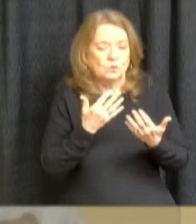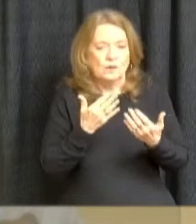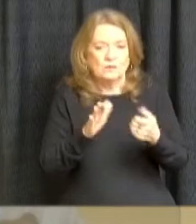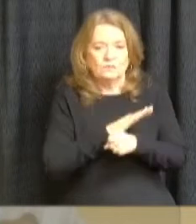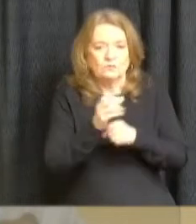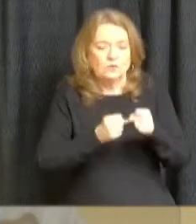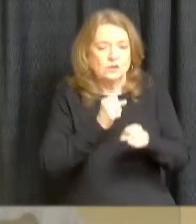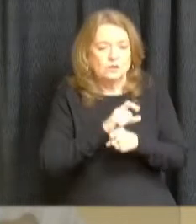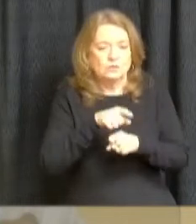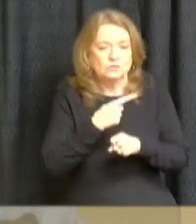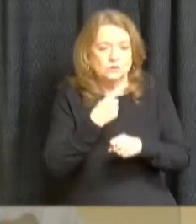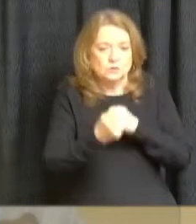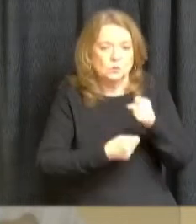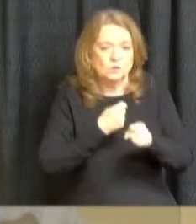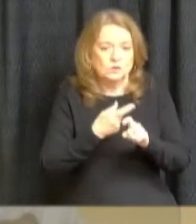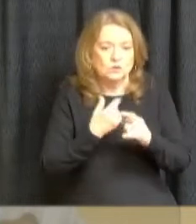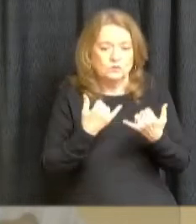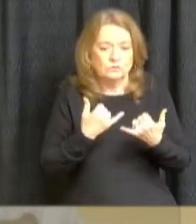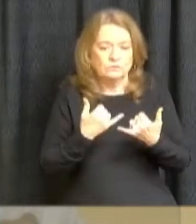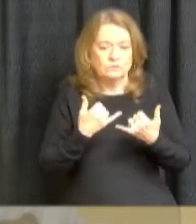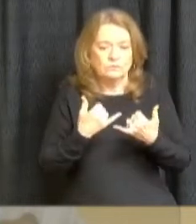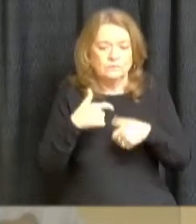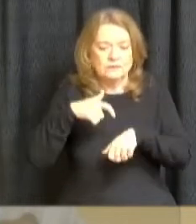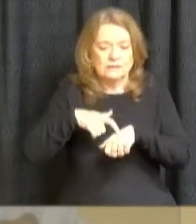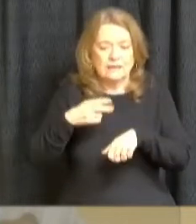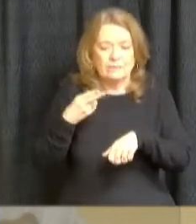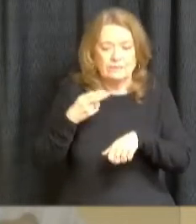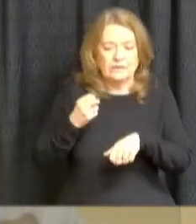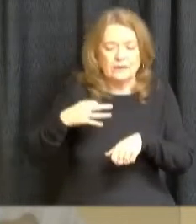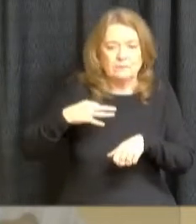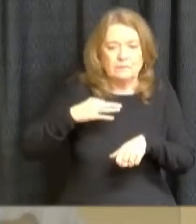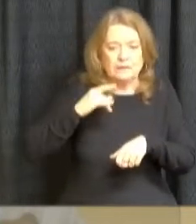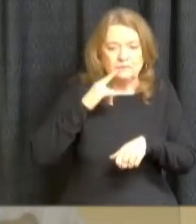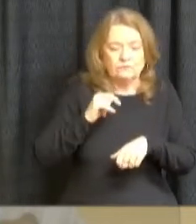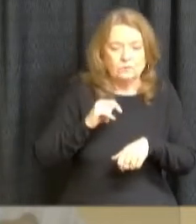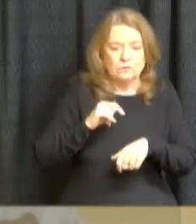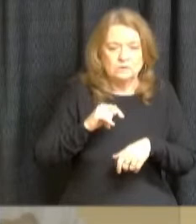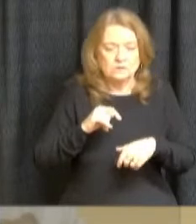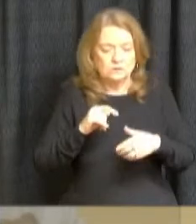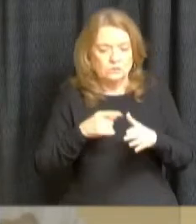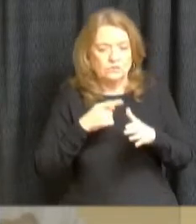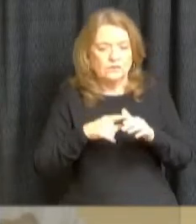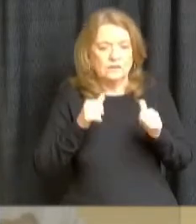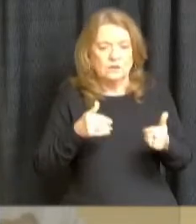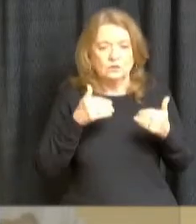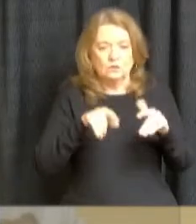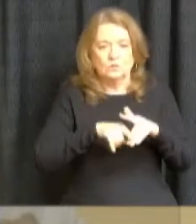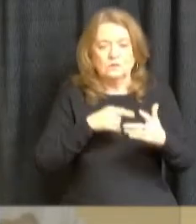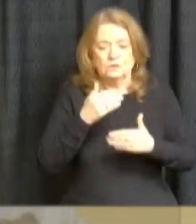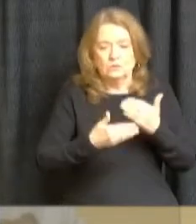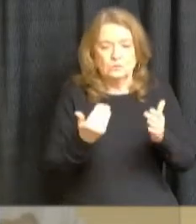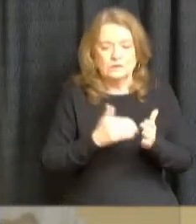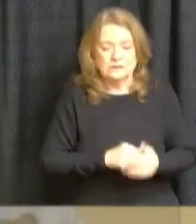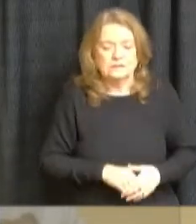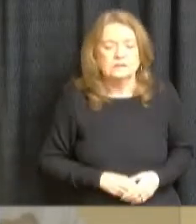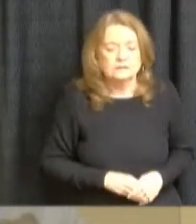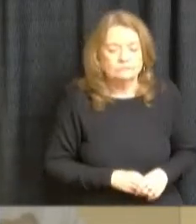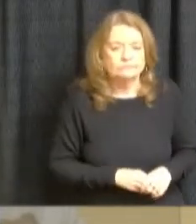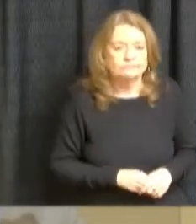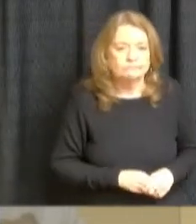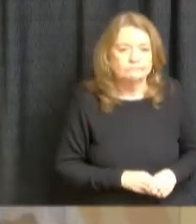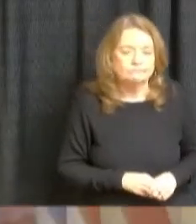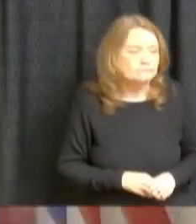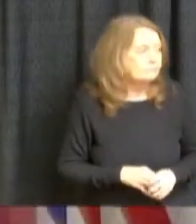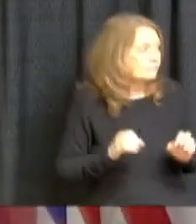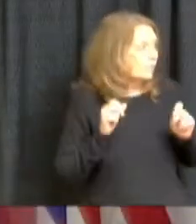only has to wait for a year from the point that he applied for it. So at that point, he could go ahead and start the process again